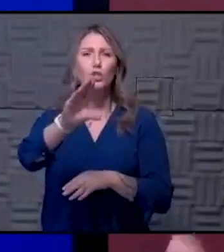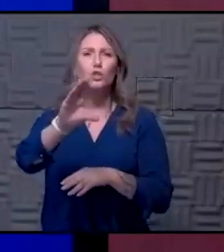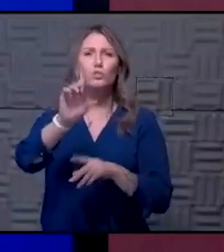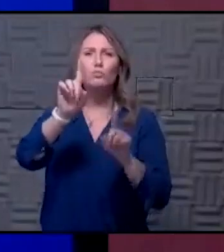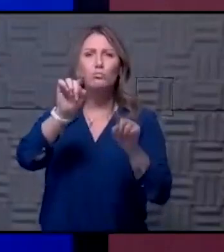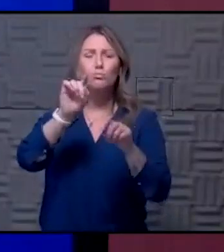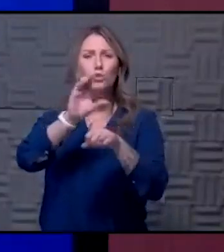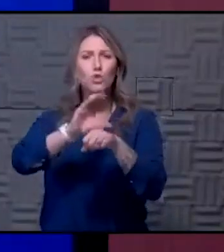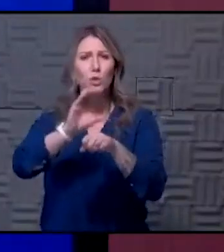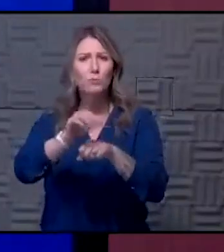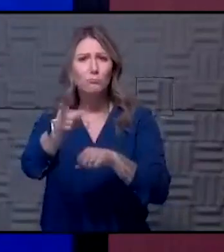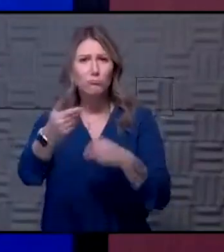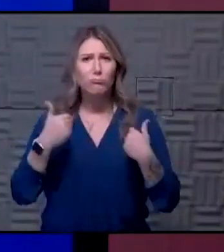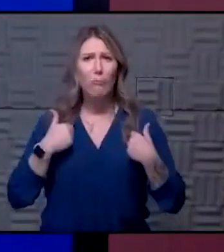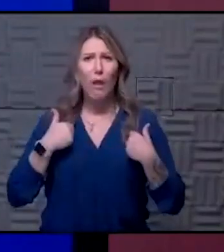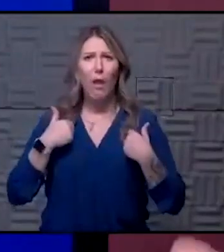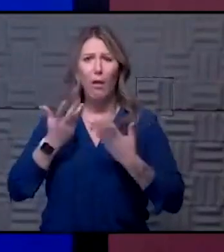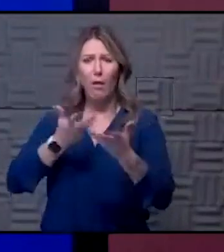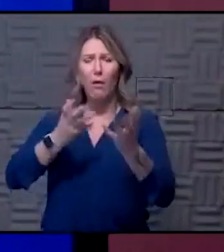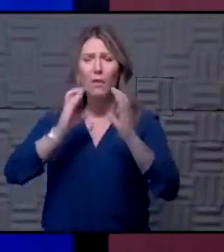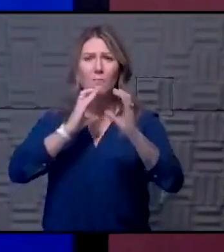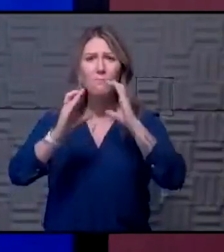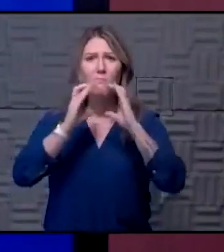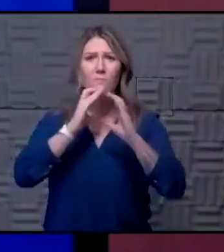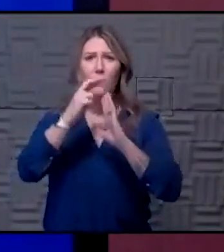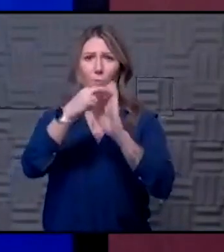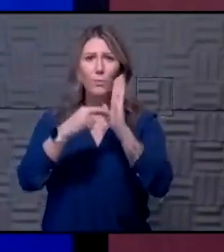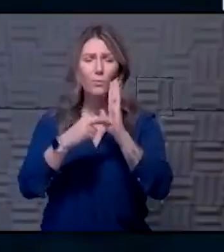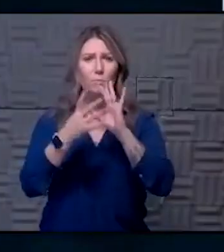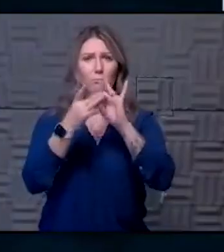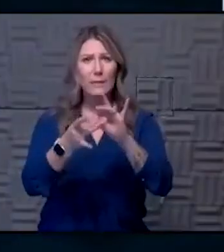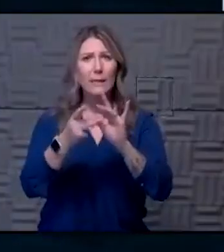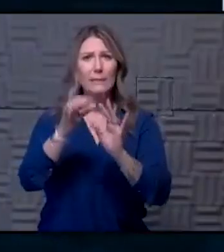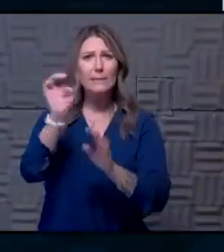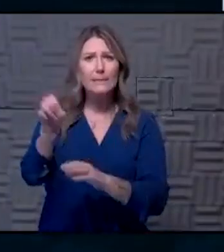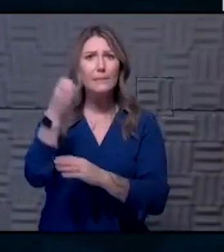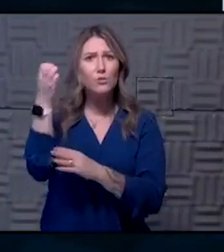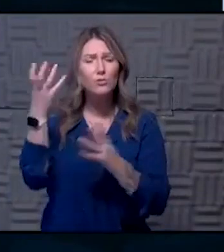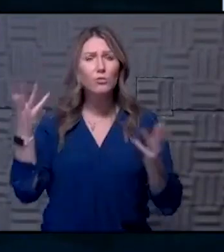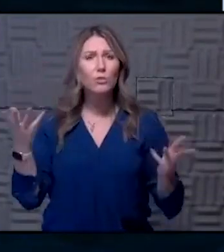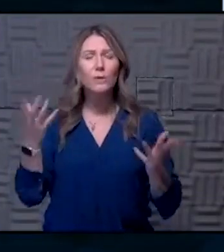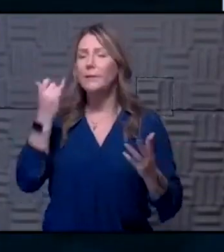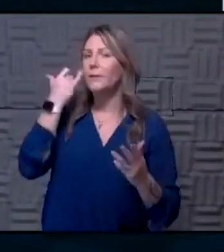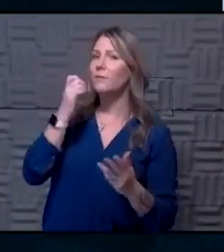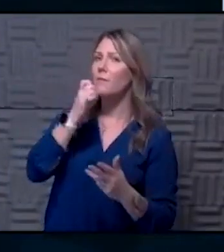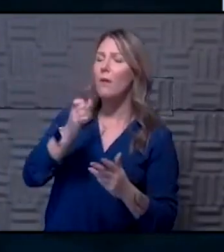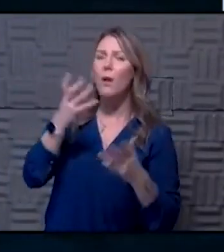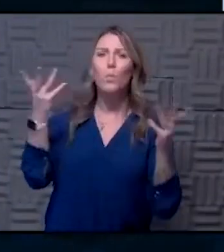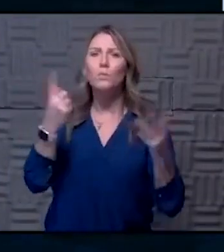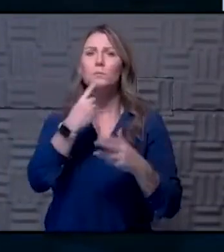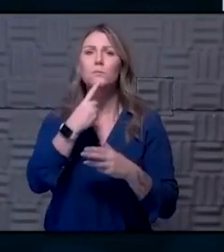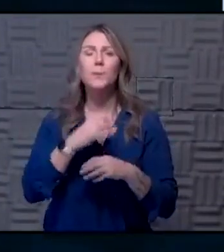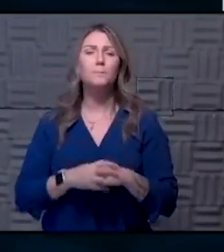to conversations with them as well about what should their rules be around Easter? And if not, what would you say?